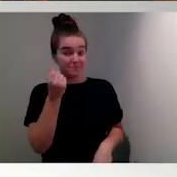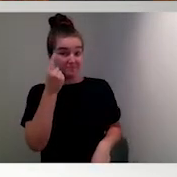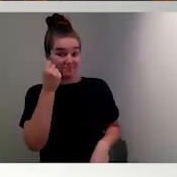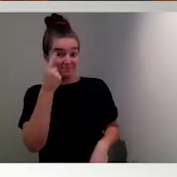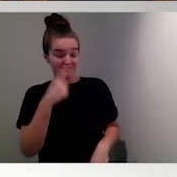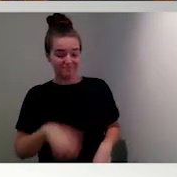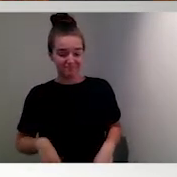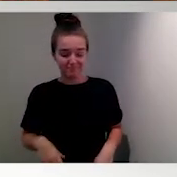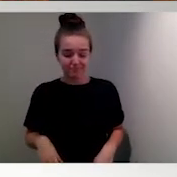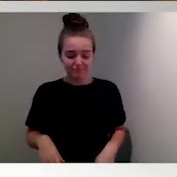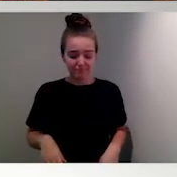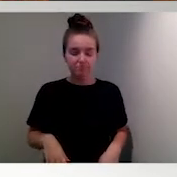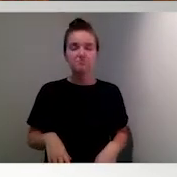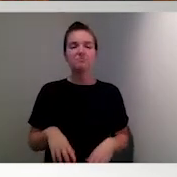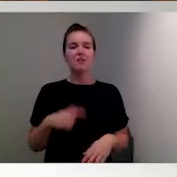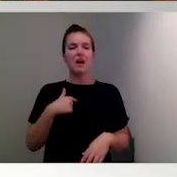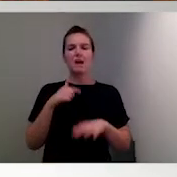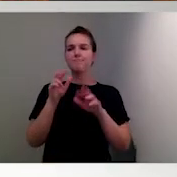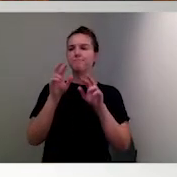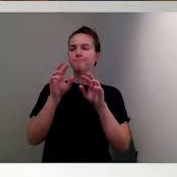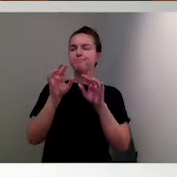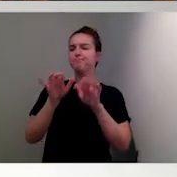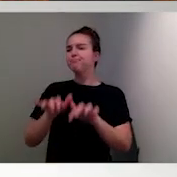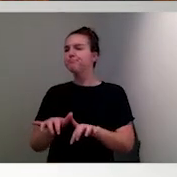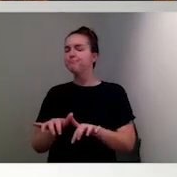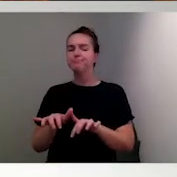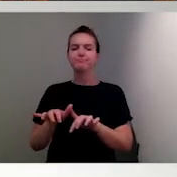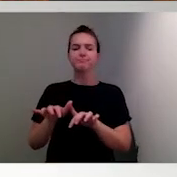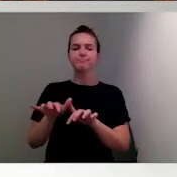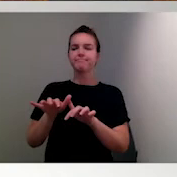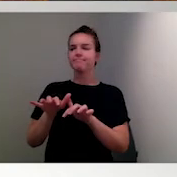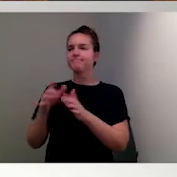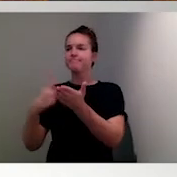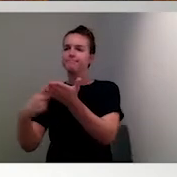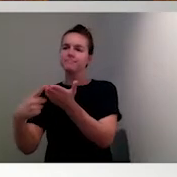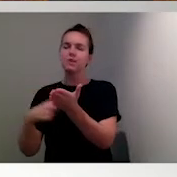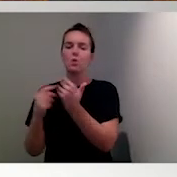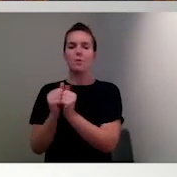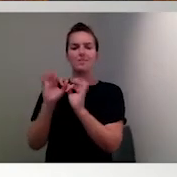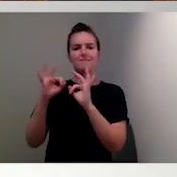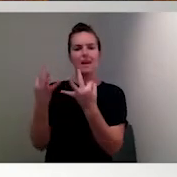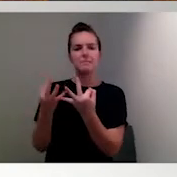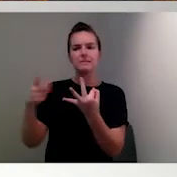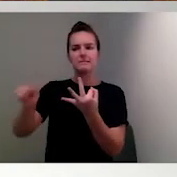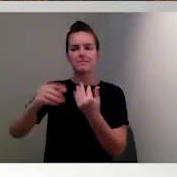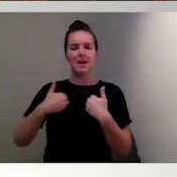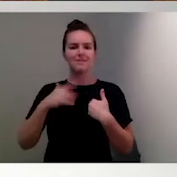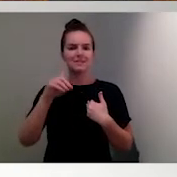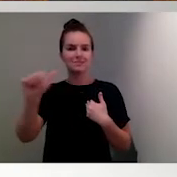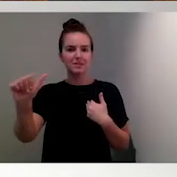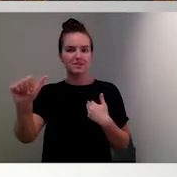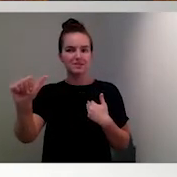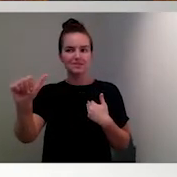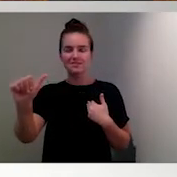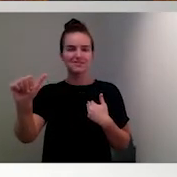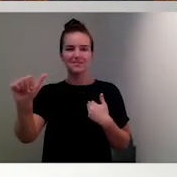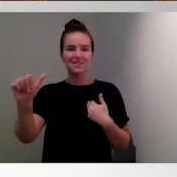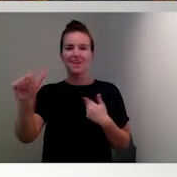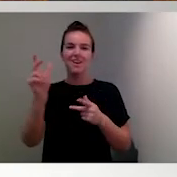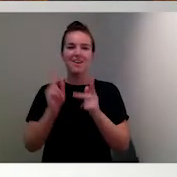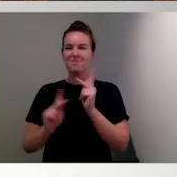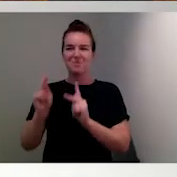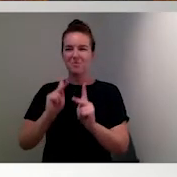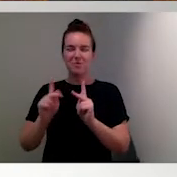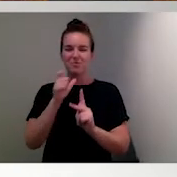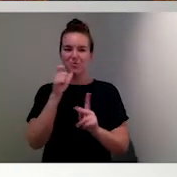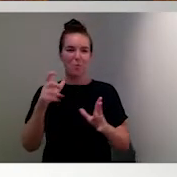on forums for families with disabilities? I don't see people talking about taking that rest. I see, here's what